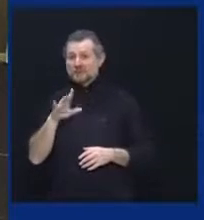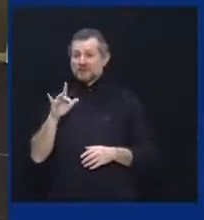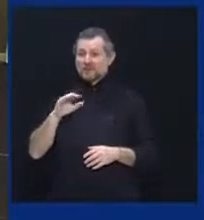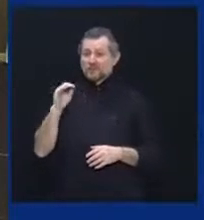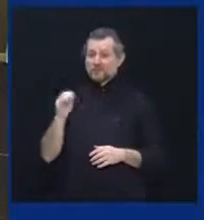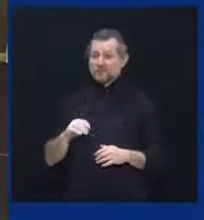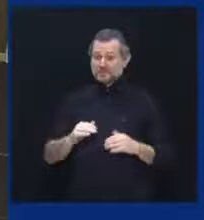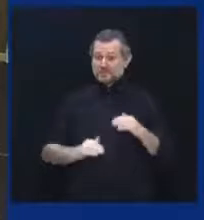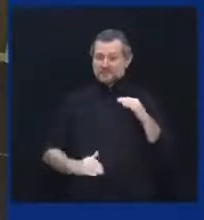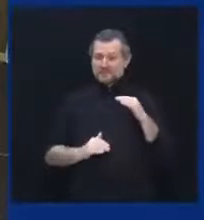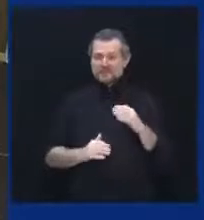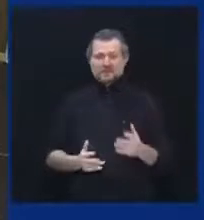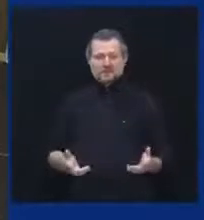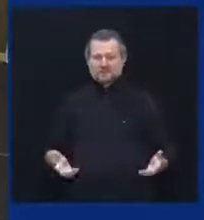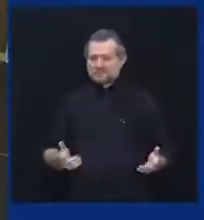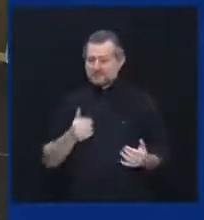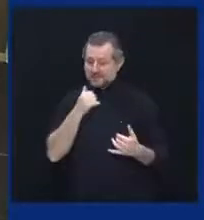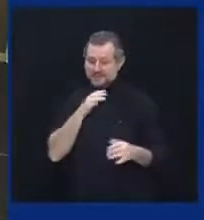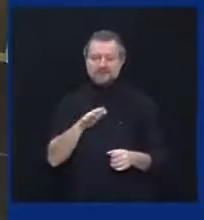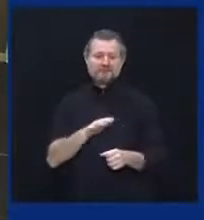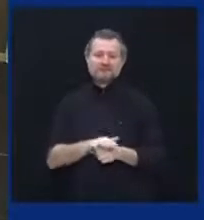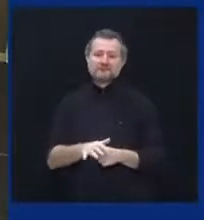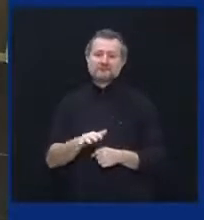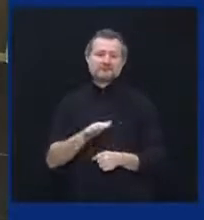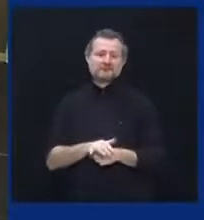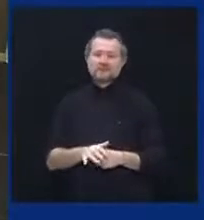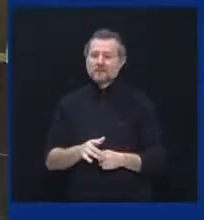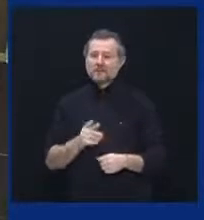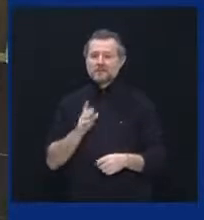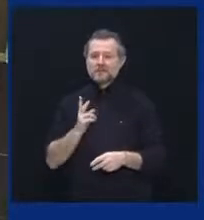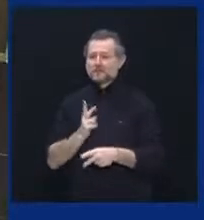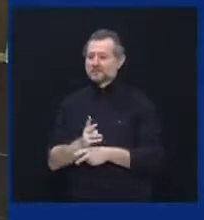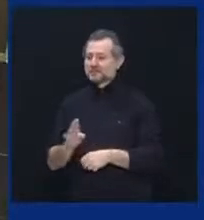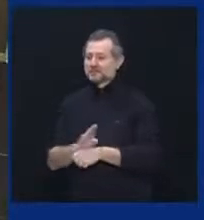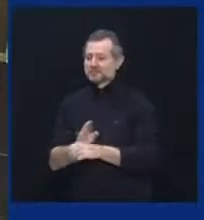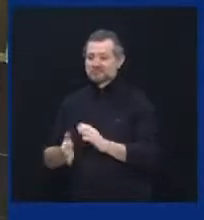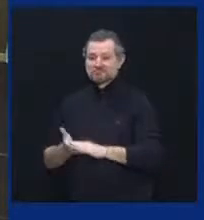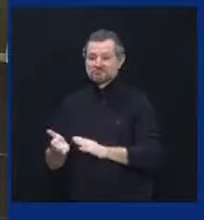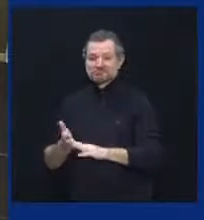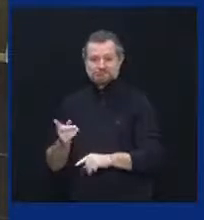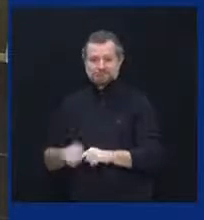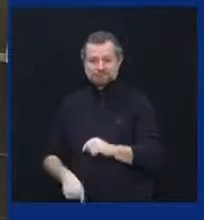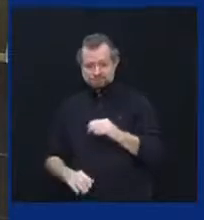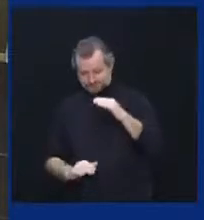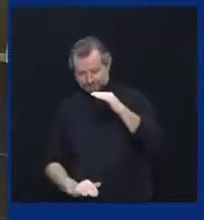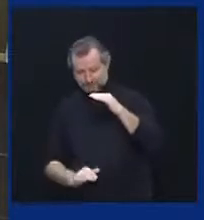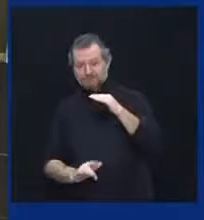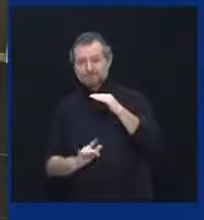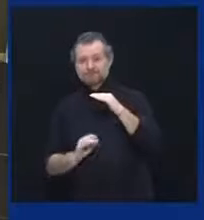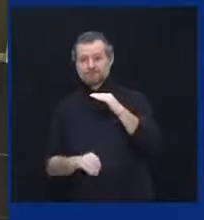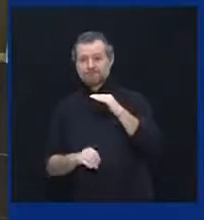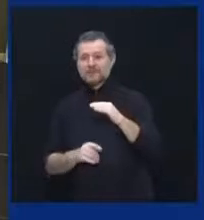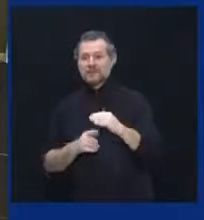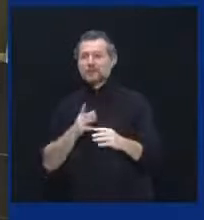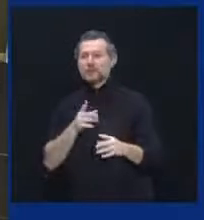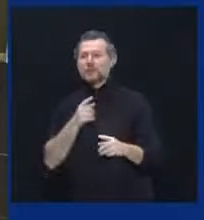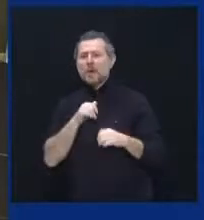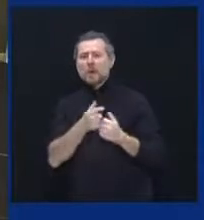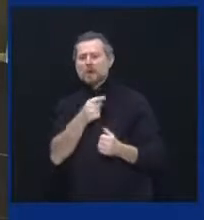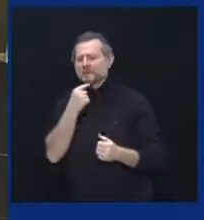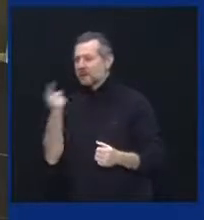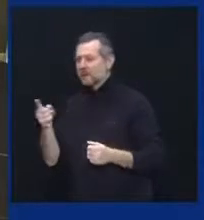capacity still isn't enough to save their businesses. What's your message to them? Also,